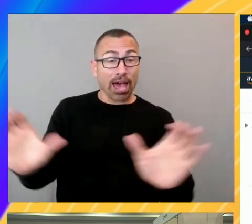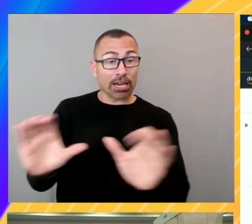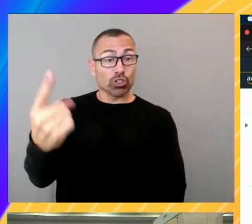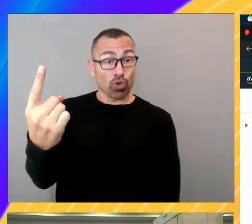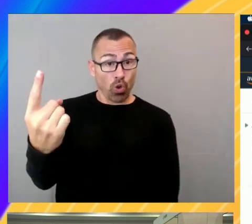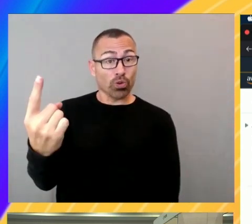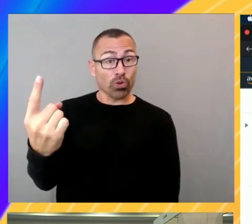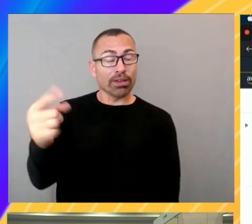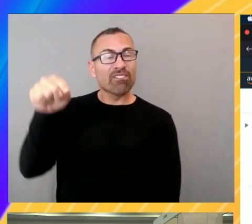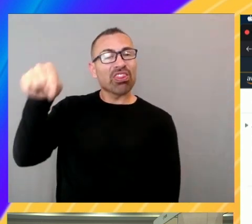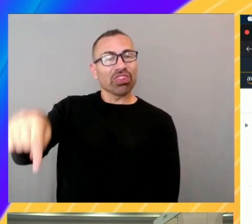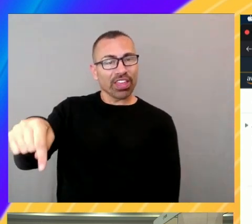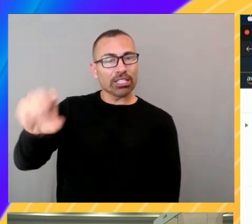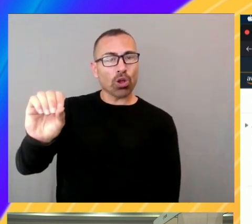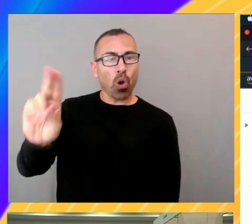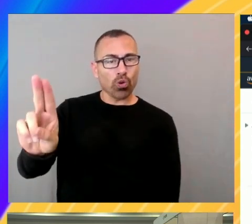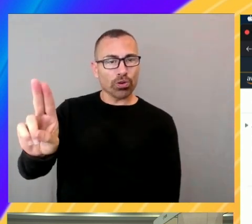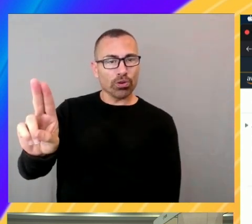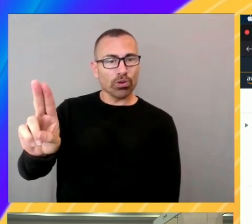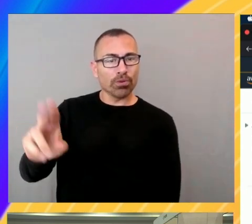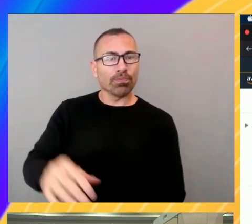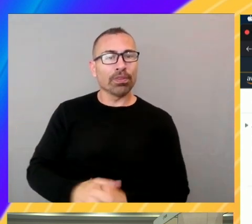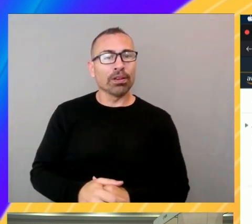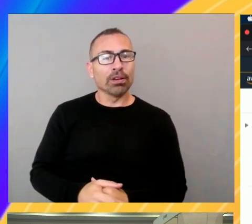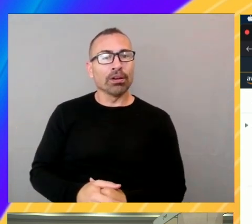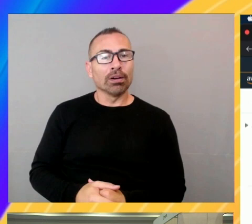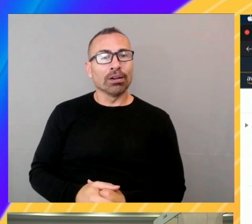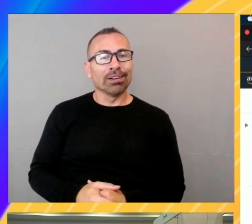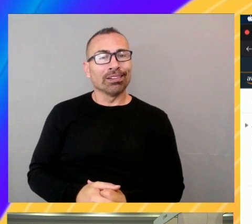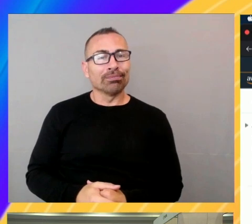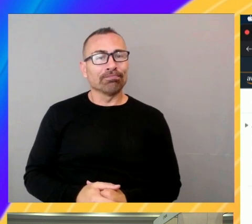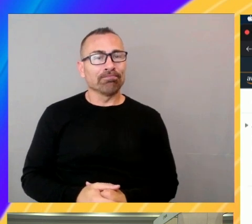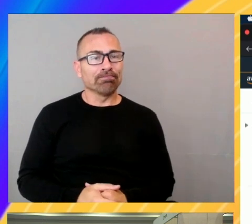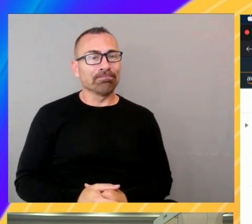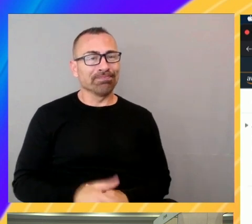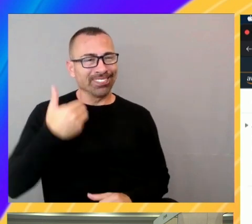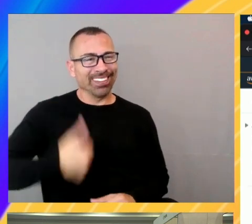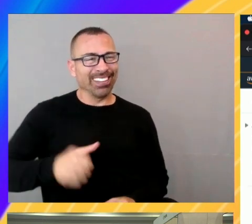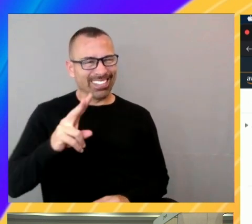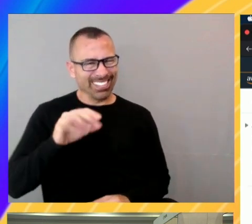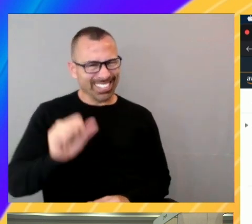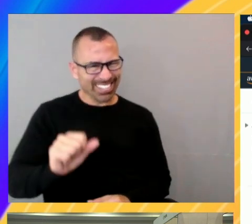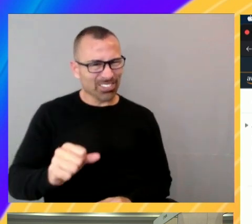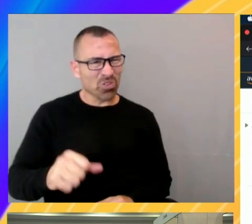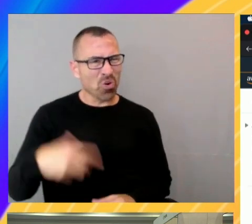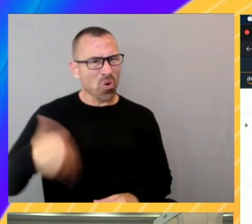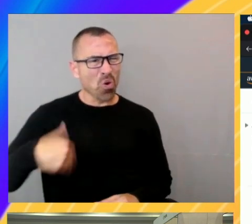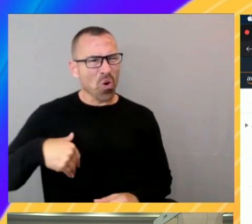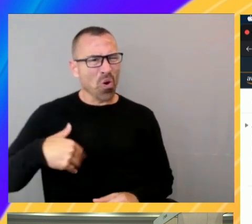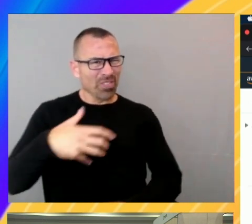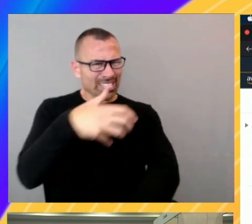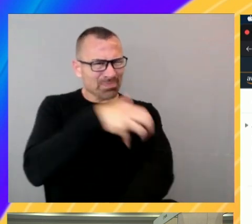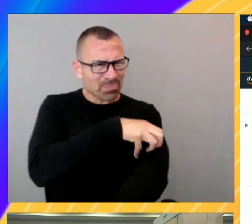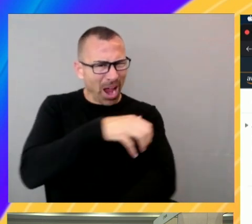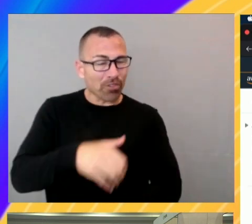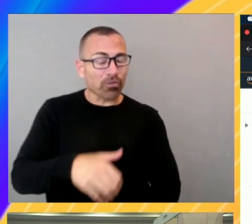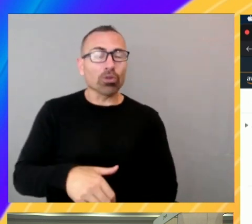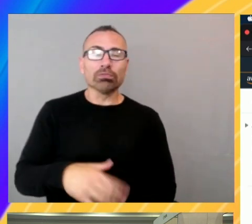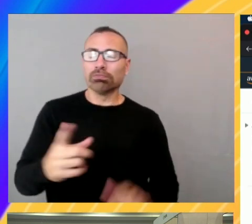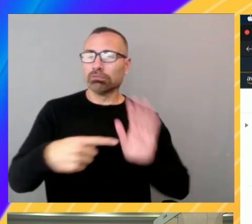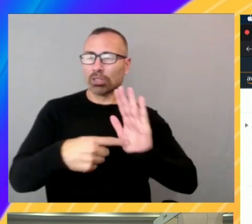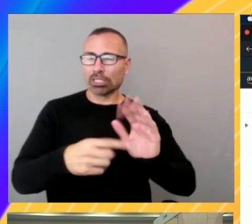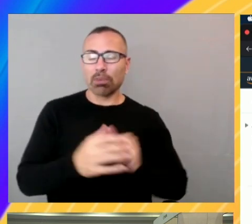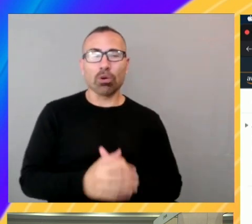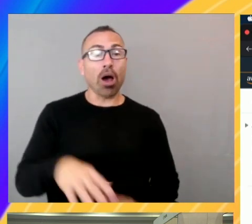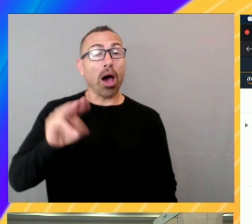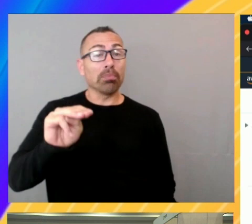I'll give you possibly a real life scenario. Imagine if I have a machine learning team that has their own set of organizational